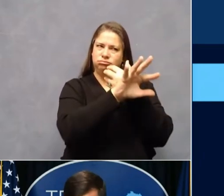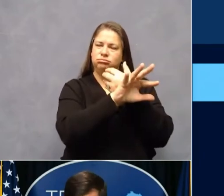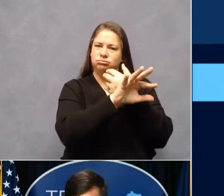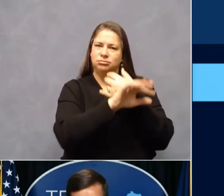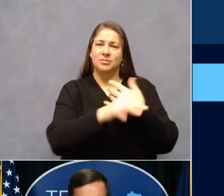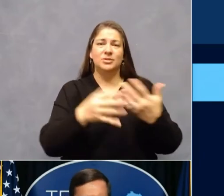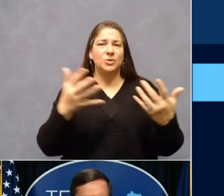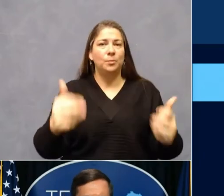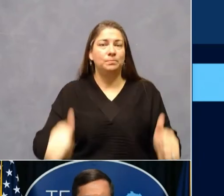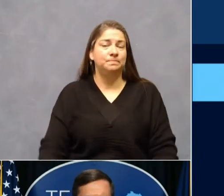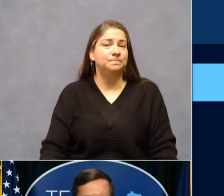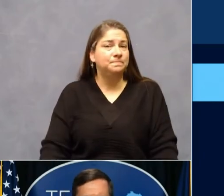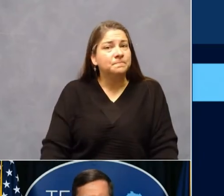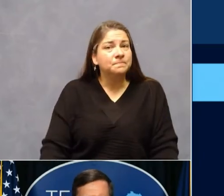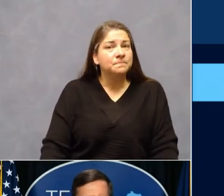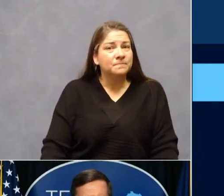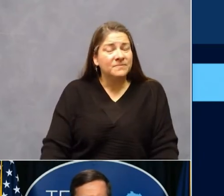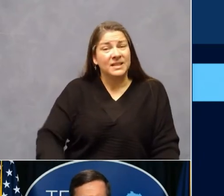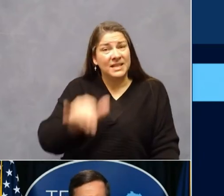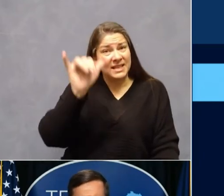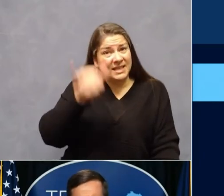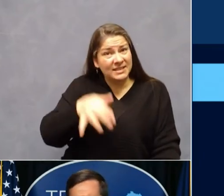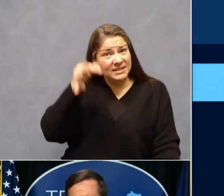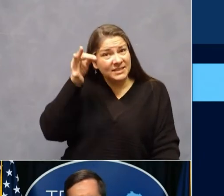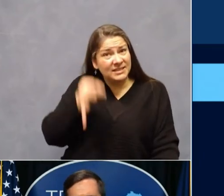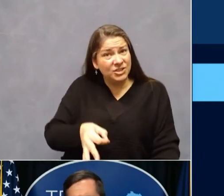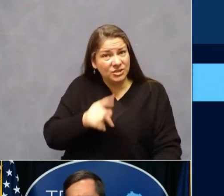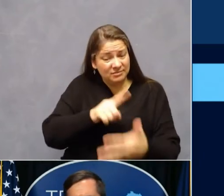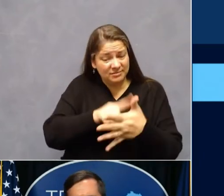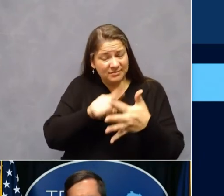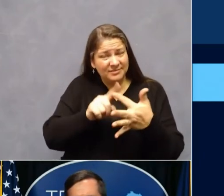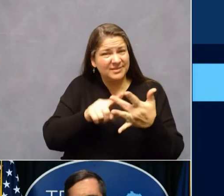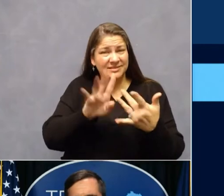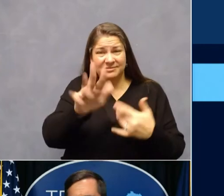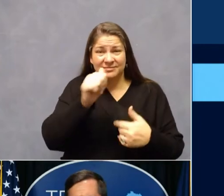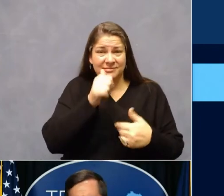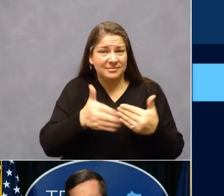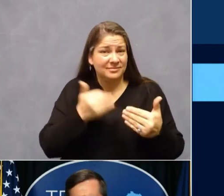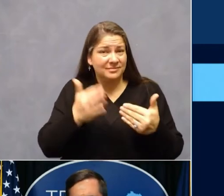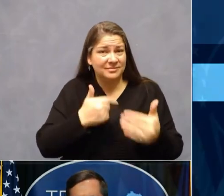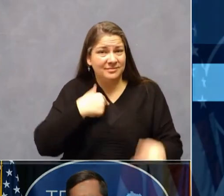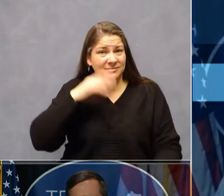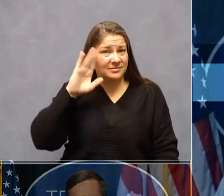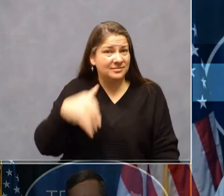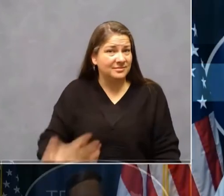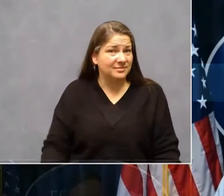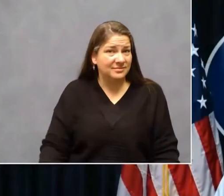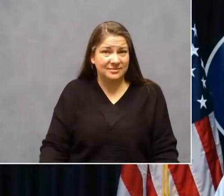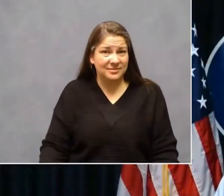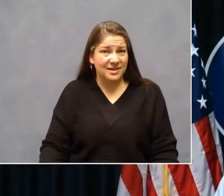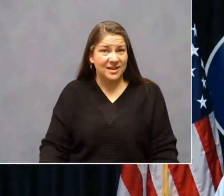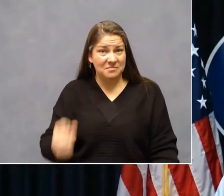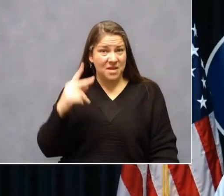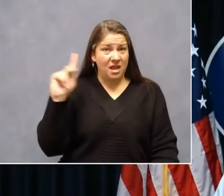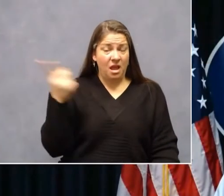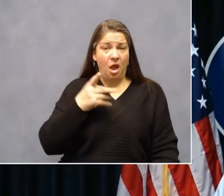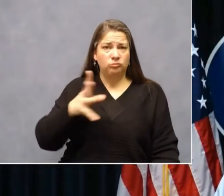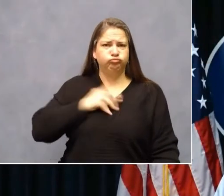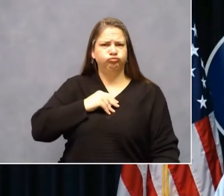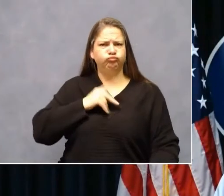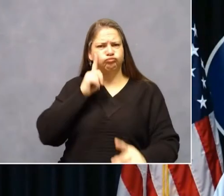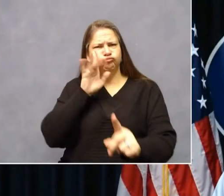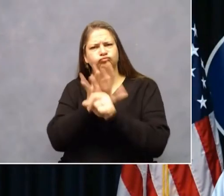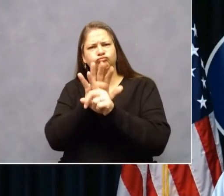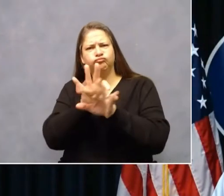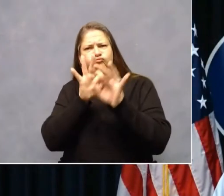none of these decisions are easy. And I can tell you, none of are going to be popular. But now's the time